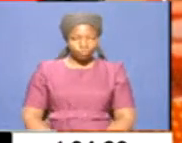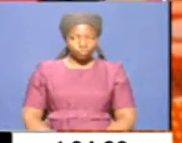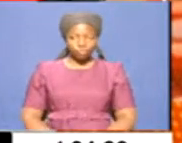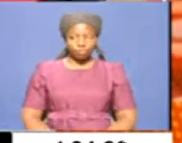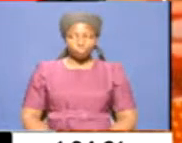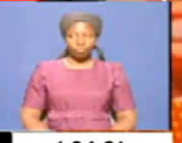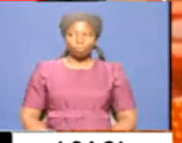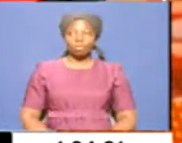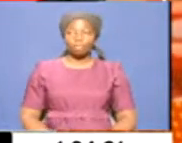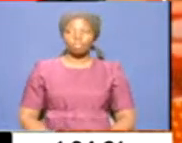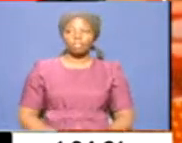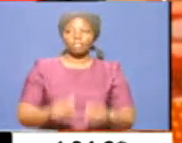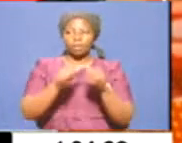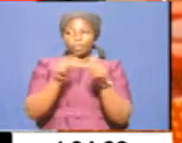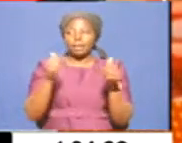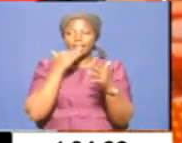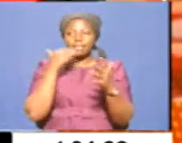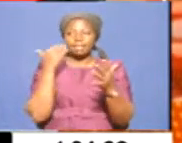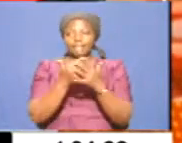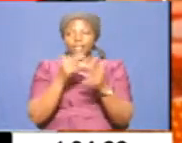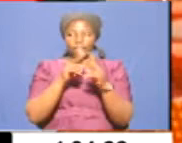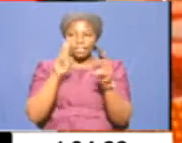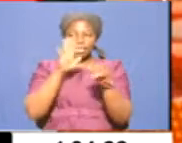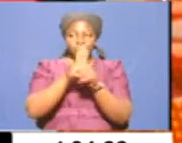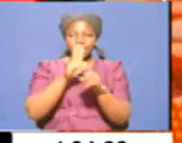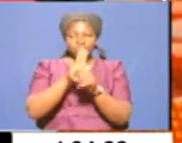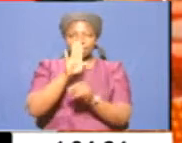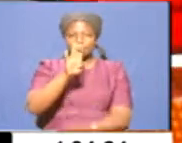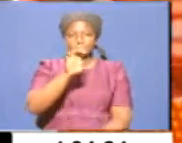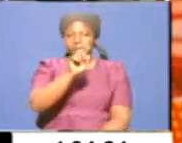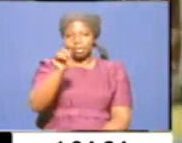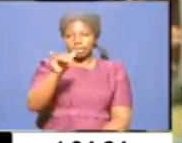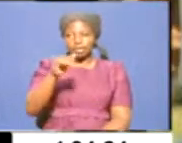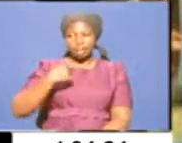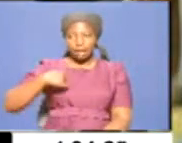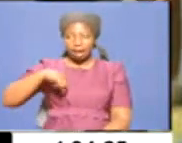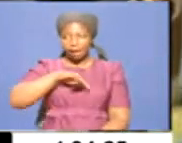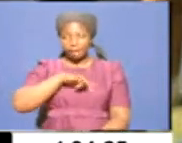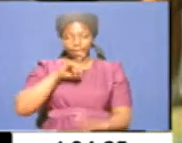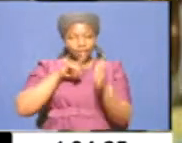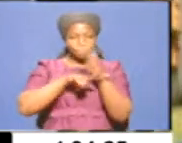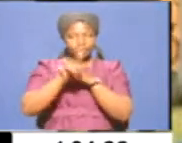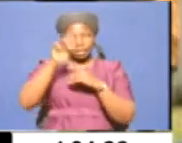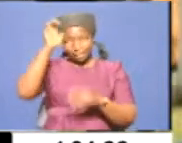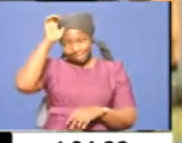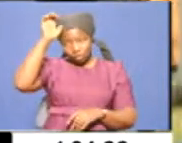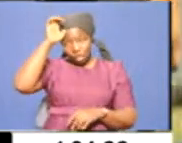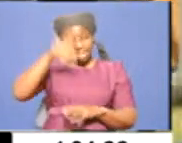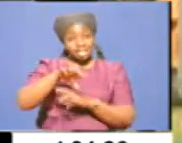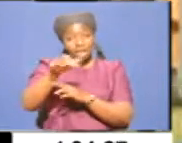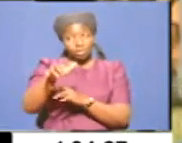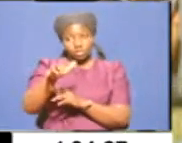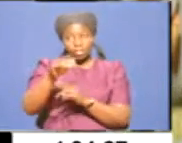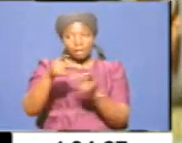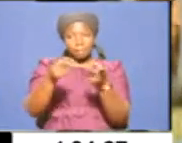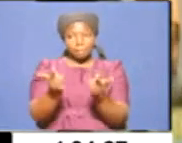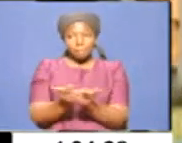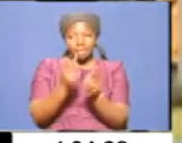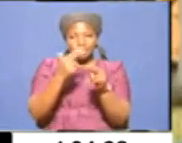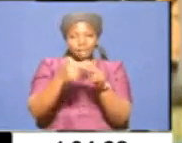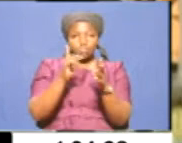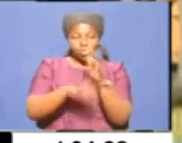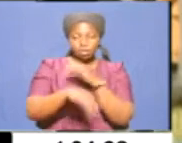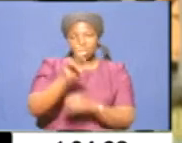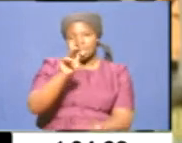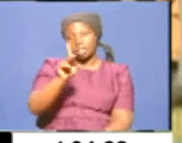Well, thank you very much, Betty. We are indeed in Uasin Gishu County, specifically at a place called Kenmosa, which is on the outskirts